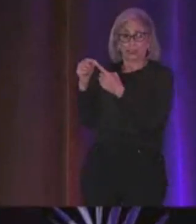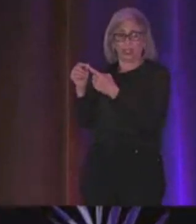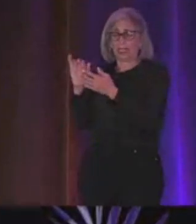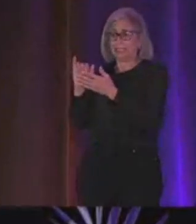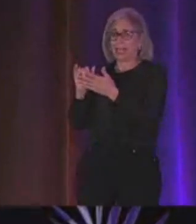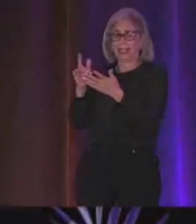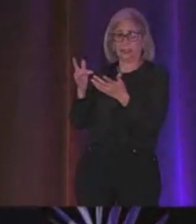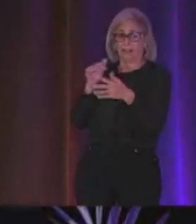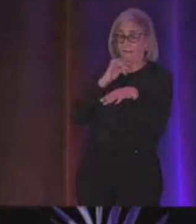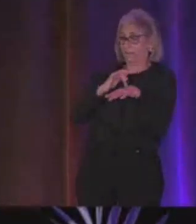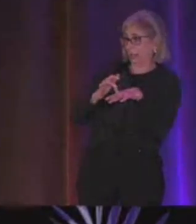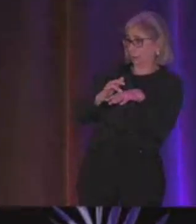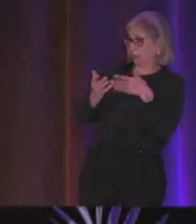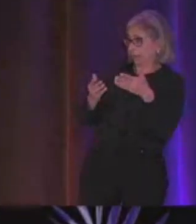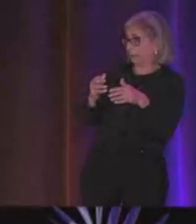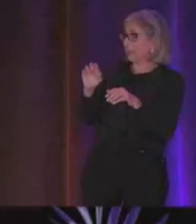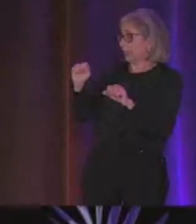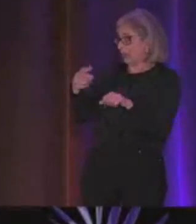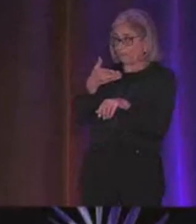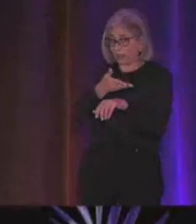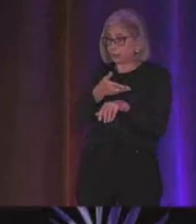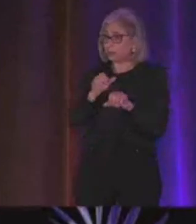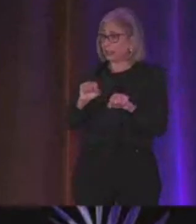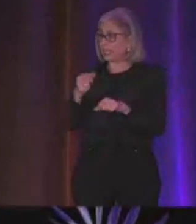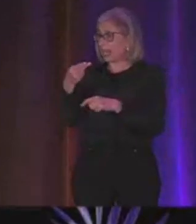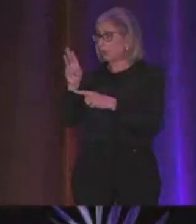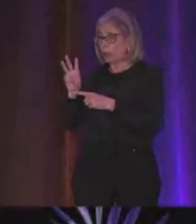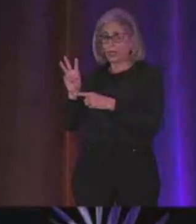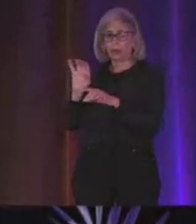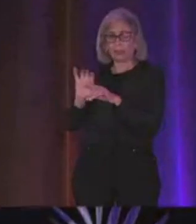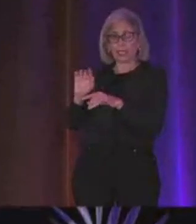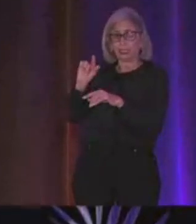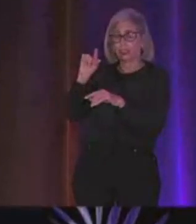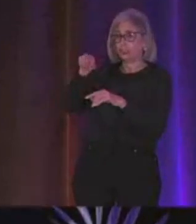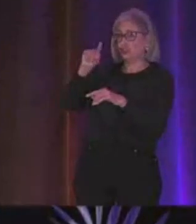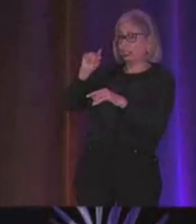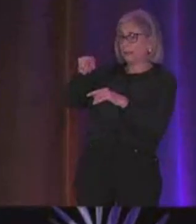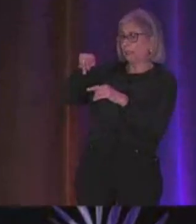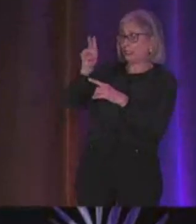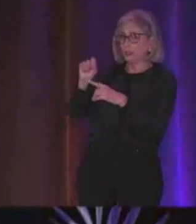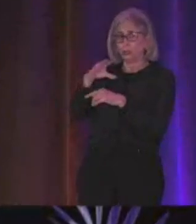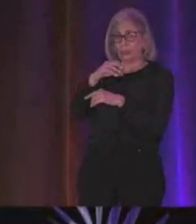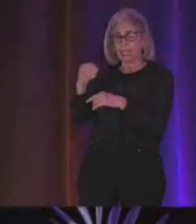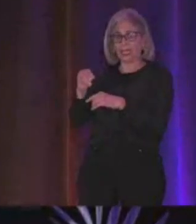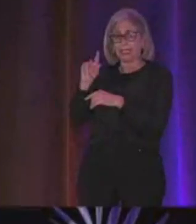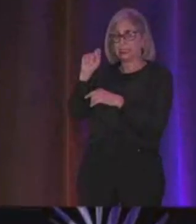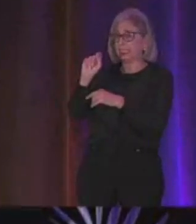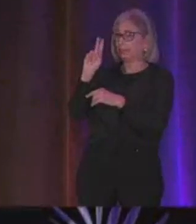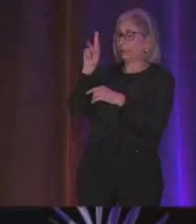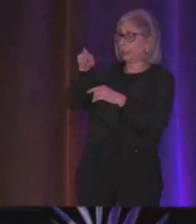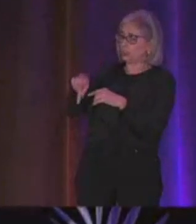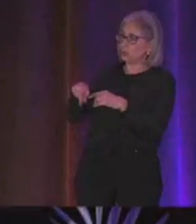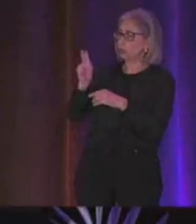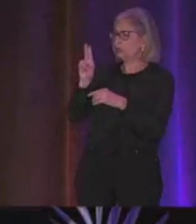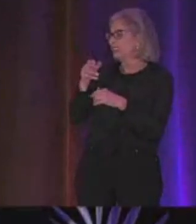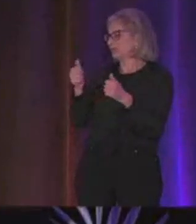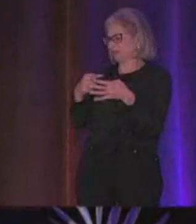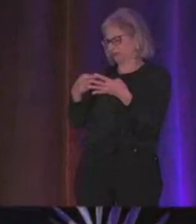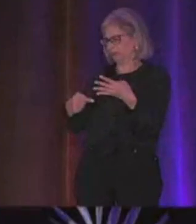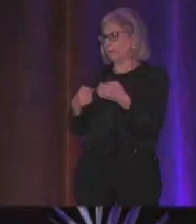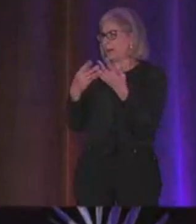available, so we can definitely use specialized hardwares like the GPUs or the TPUs in order to build machine learning models on the edge devices.